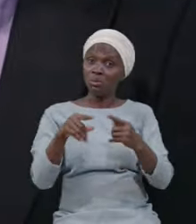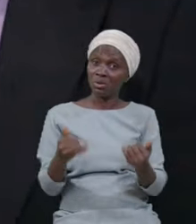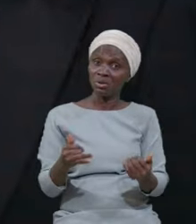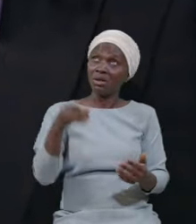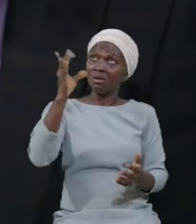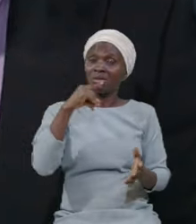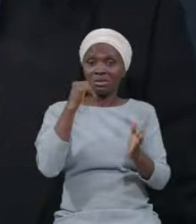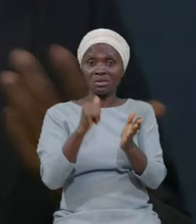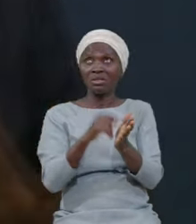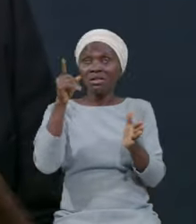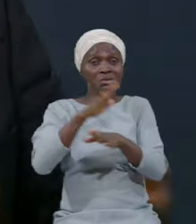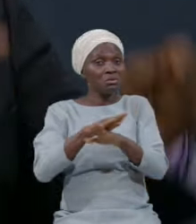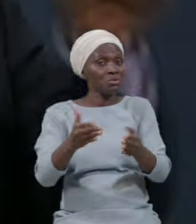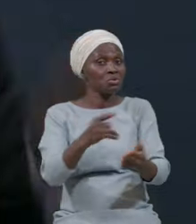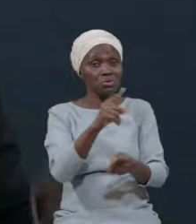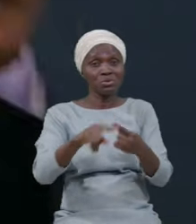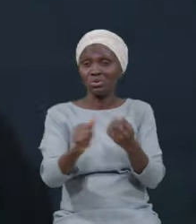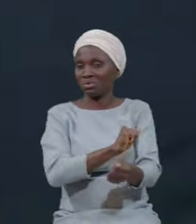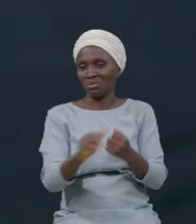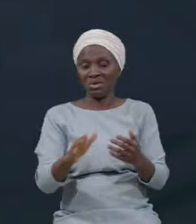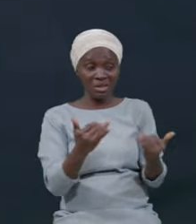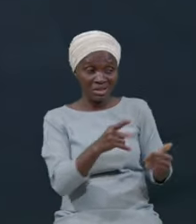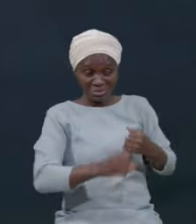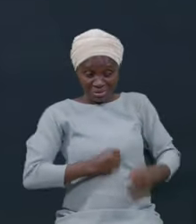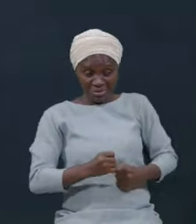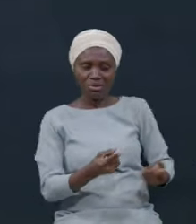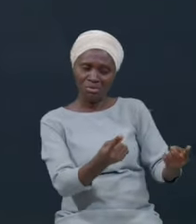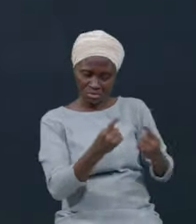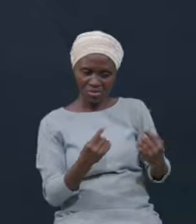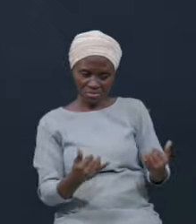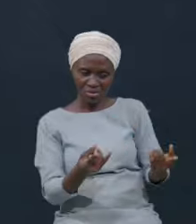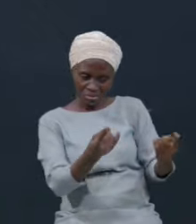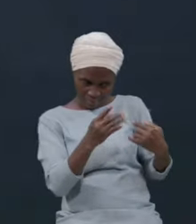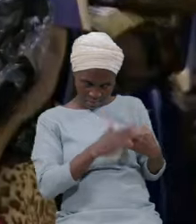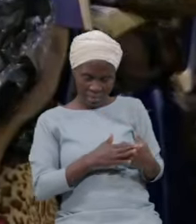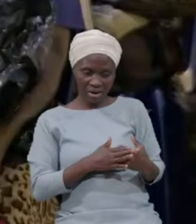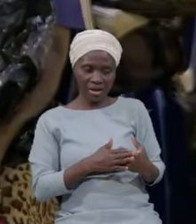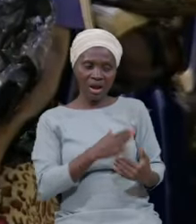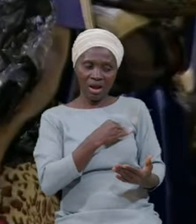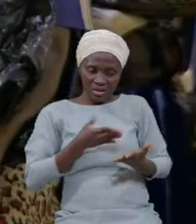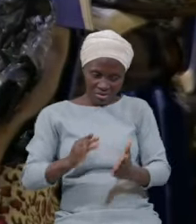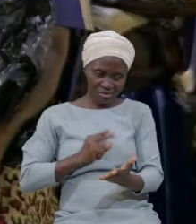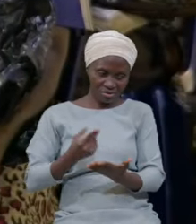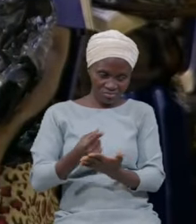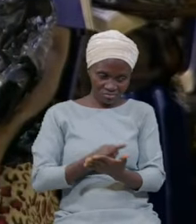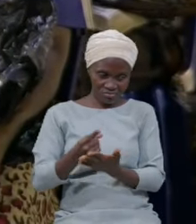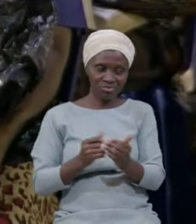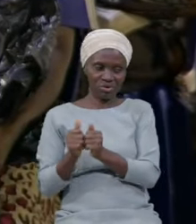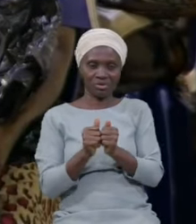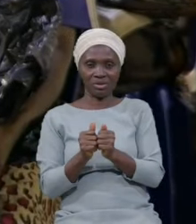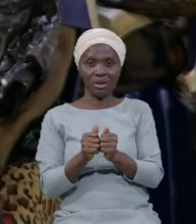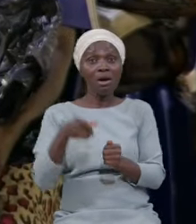I pity you. Come and come now. God is so kind. I said God is so